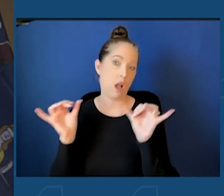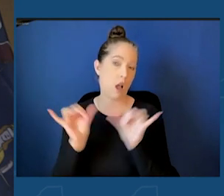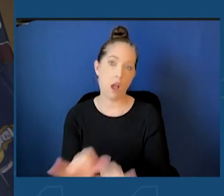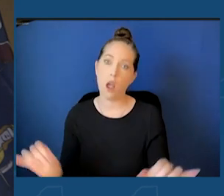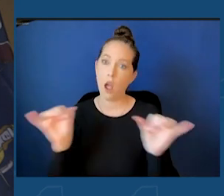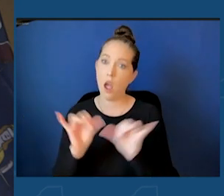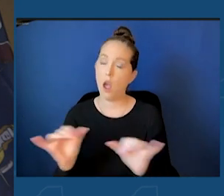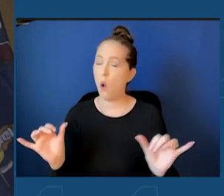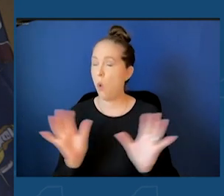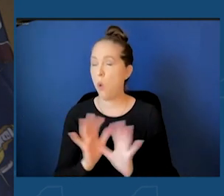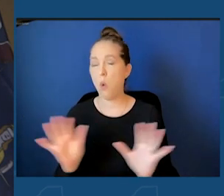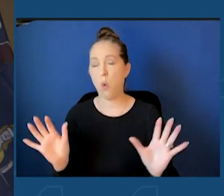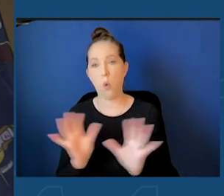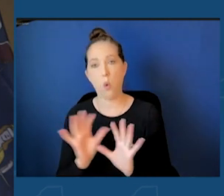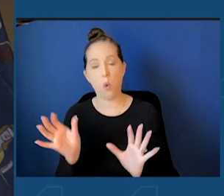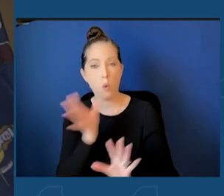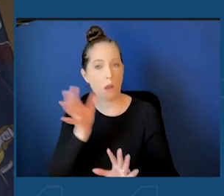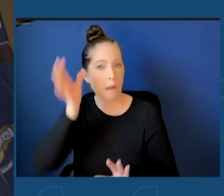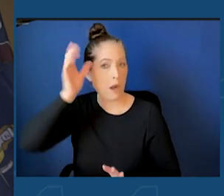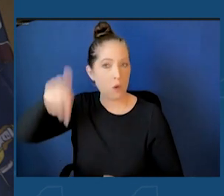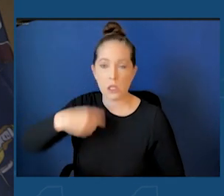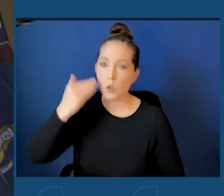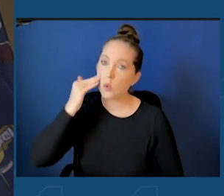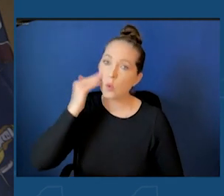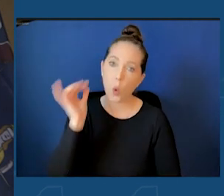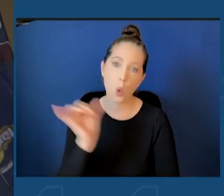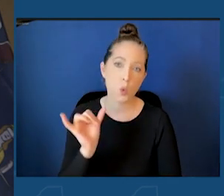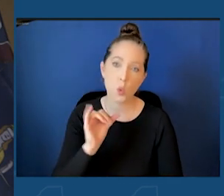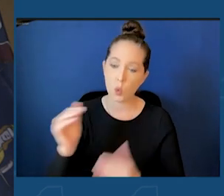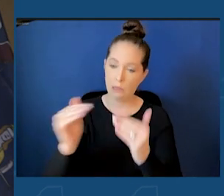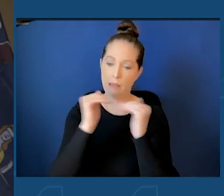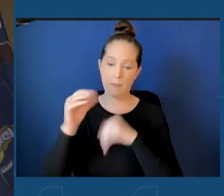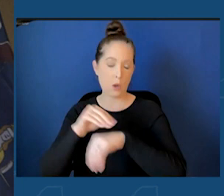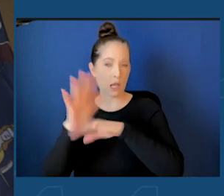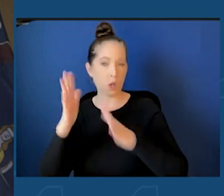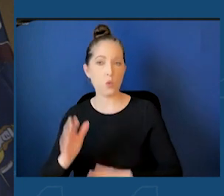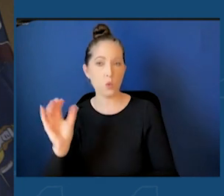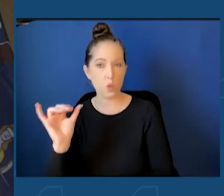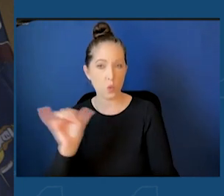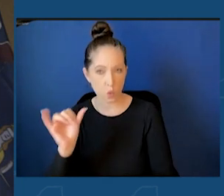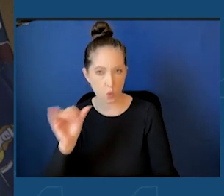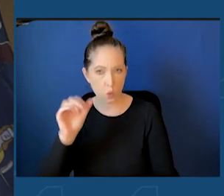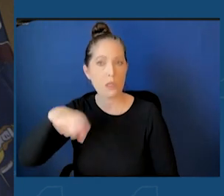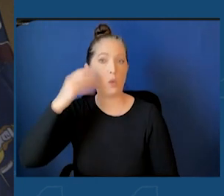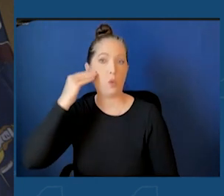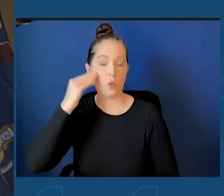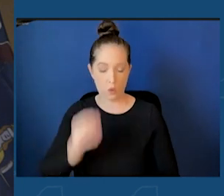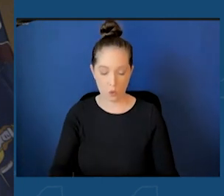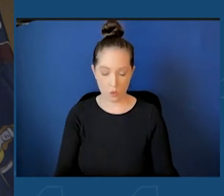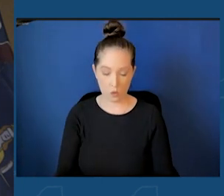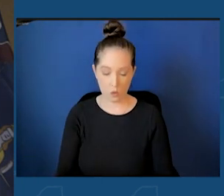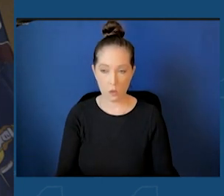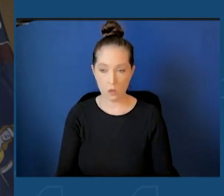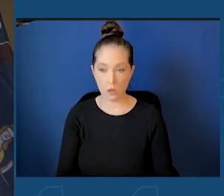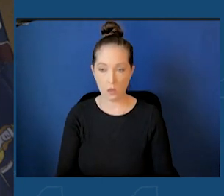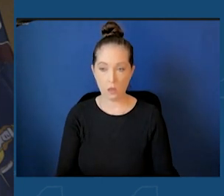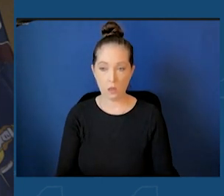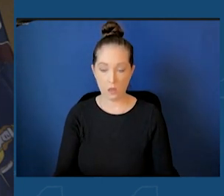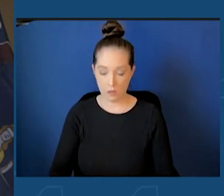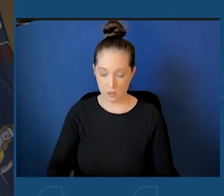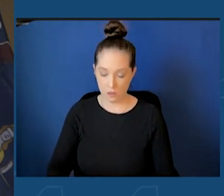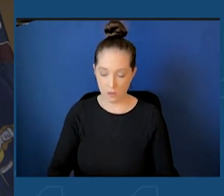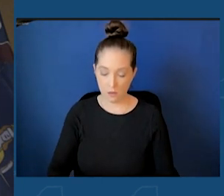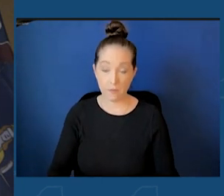So parents need to know that as well as our peer counselors. So I'm here to announce that today was the very first of